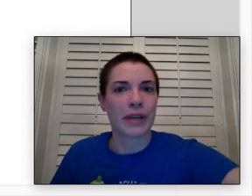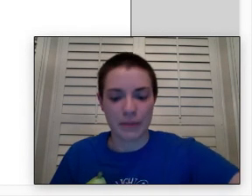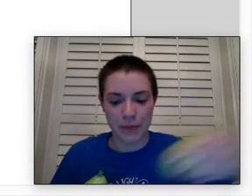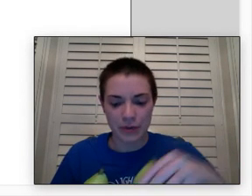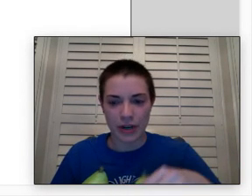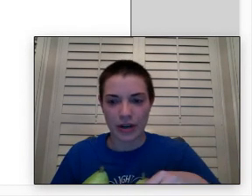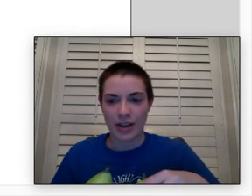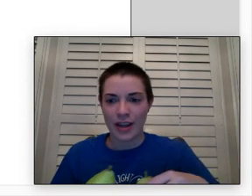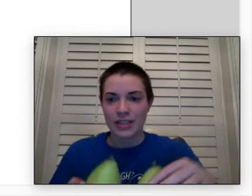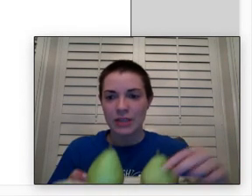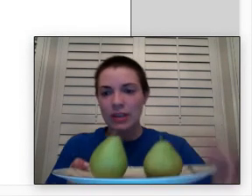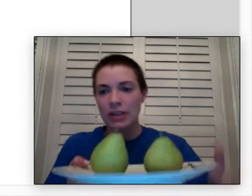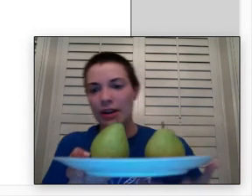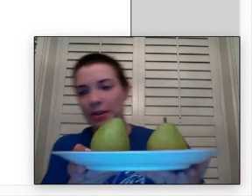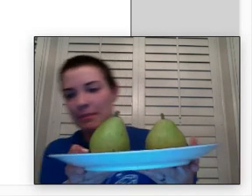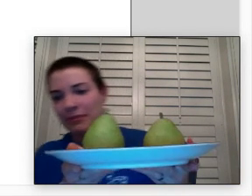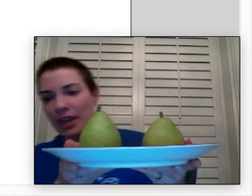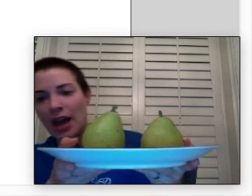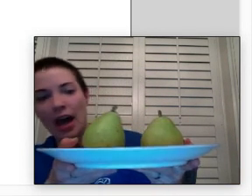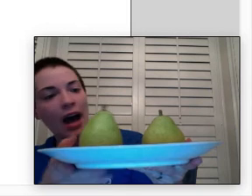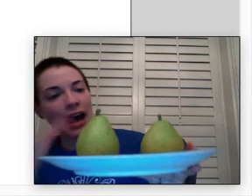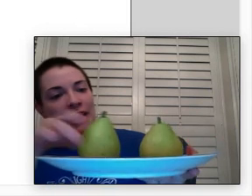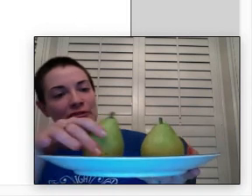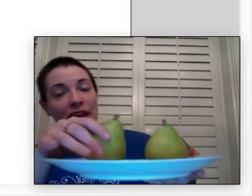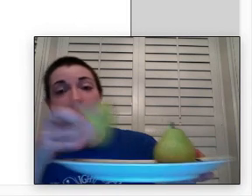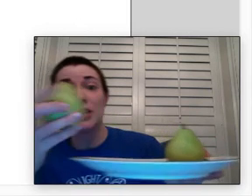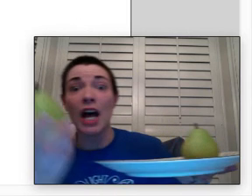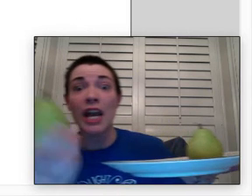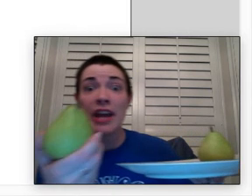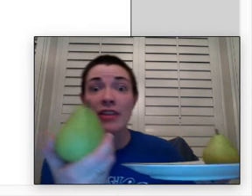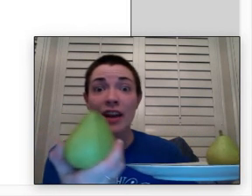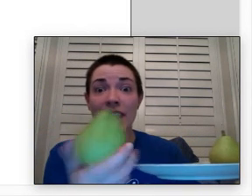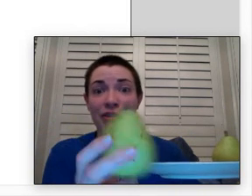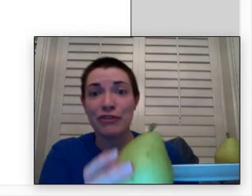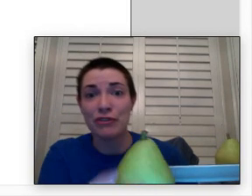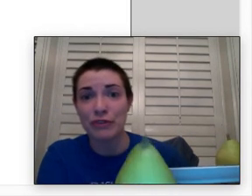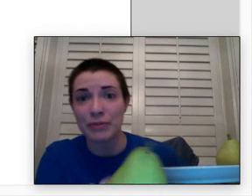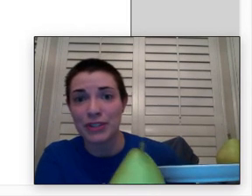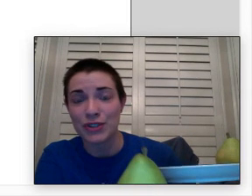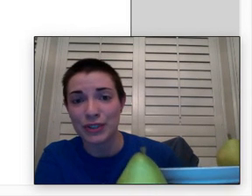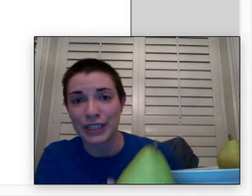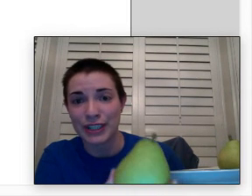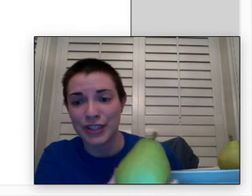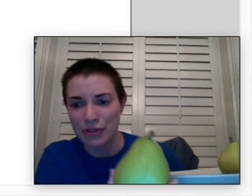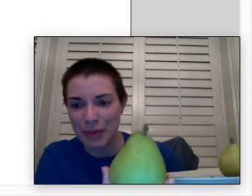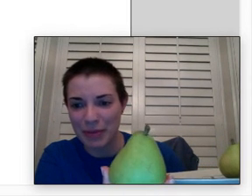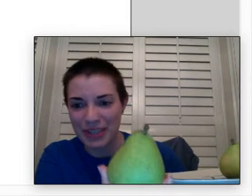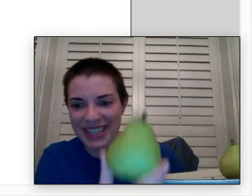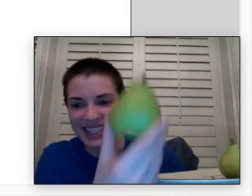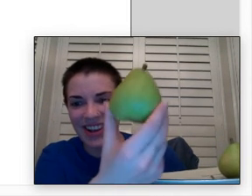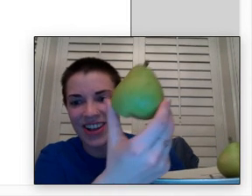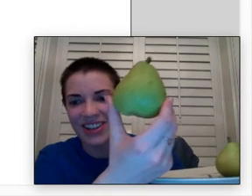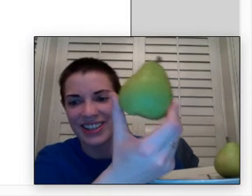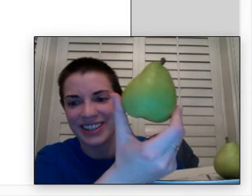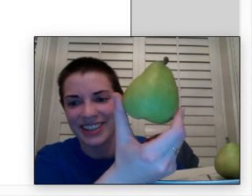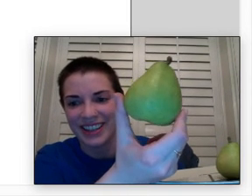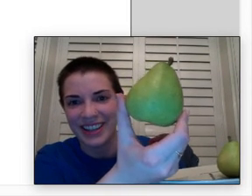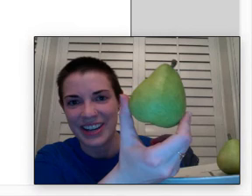my computer. So look, I found another kind of food from the story. Do you remember what this is